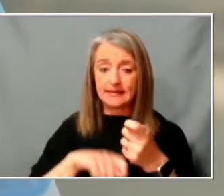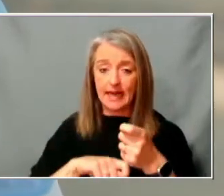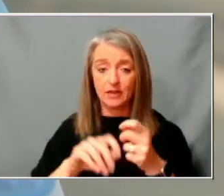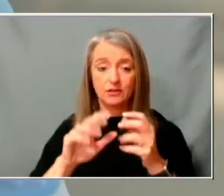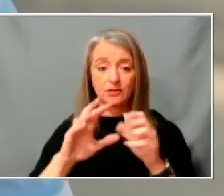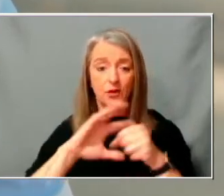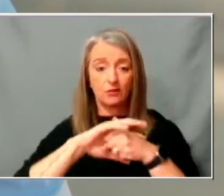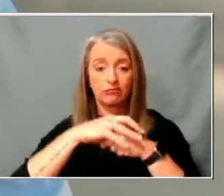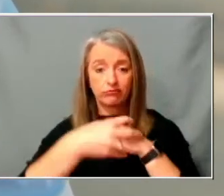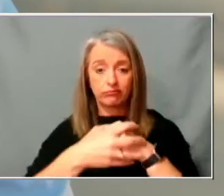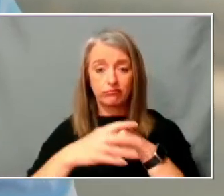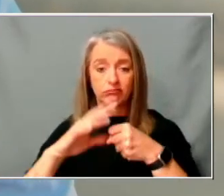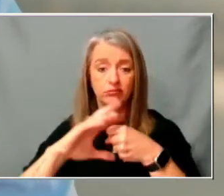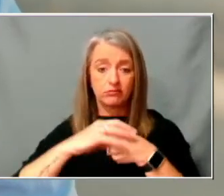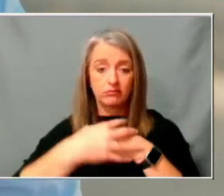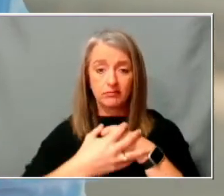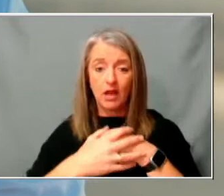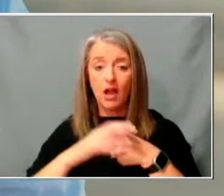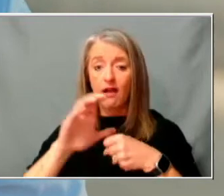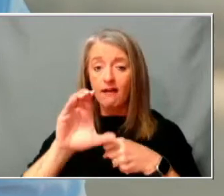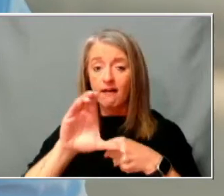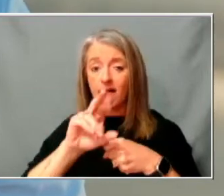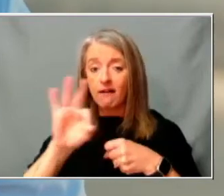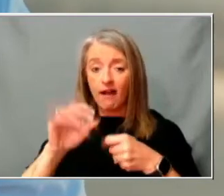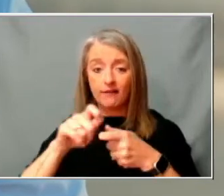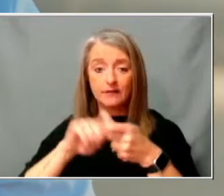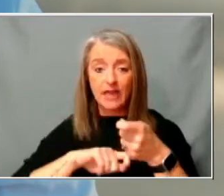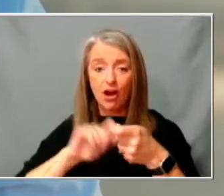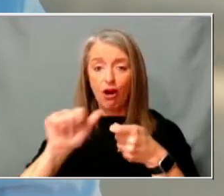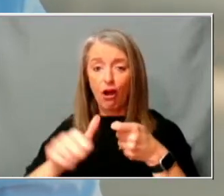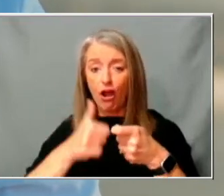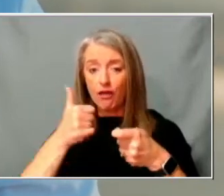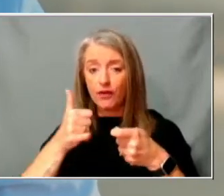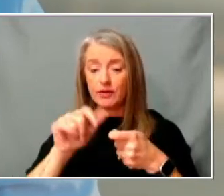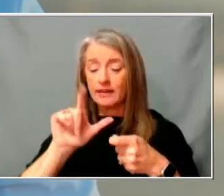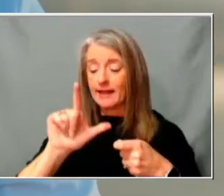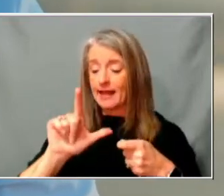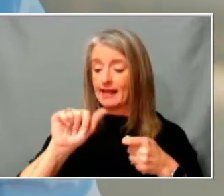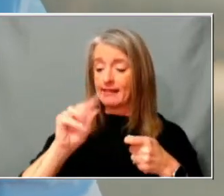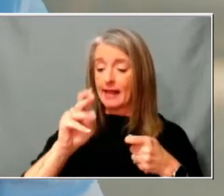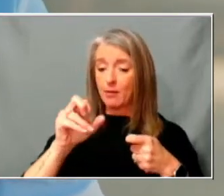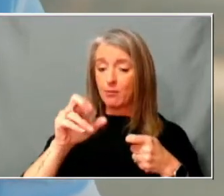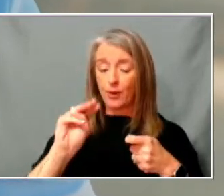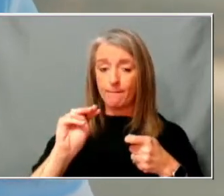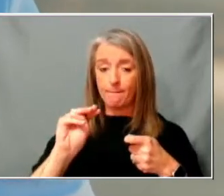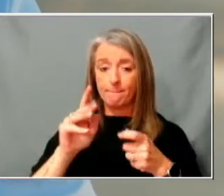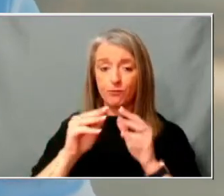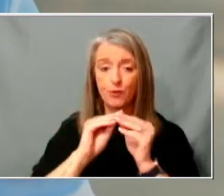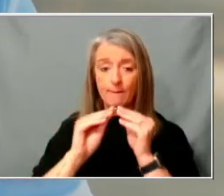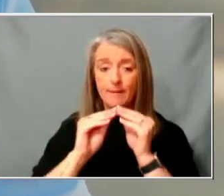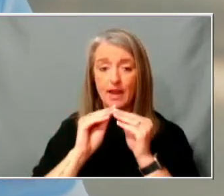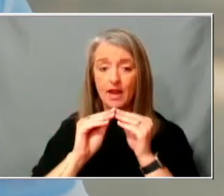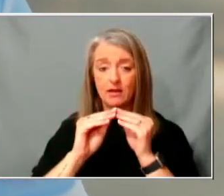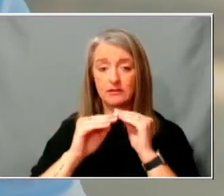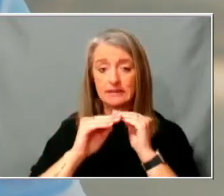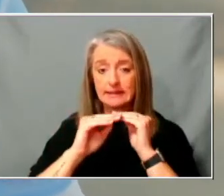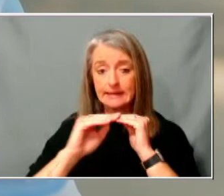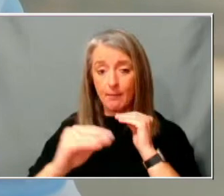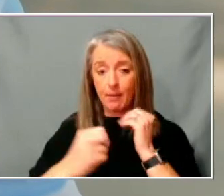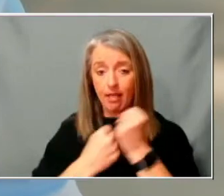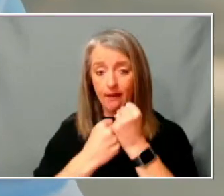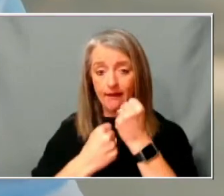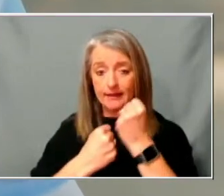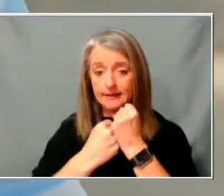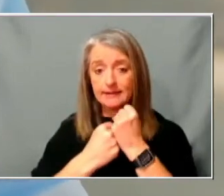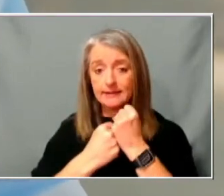there's no associated rotator cuff tear, nerve injury. When that labrum is repaired and you stabilize that shoulder, the long-term risk actually is much